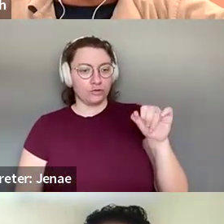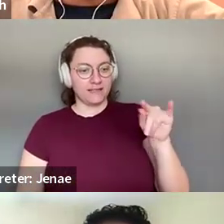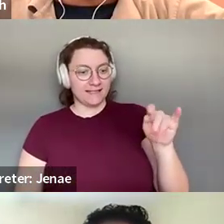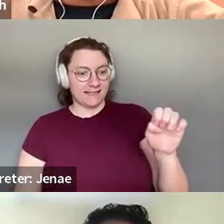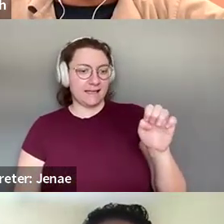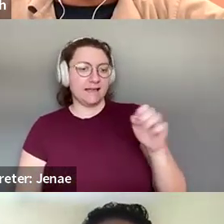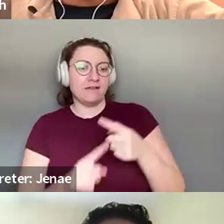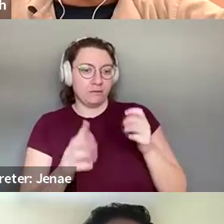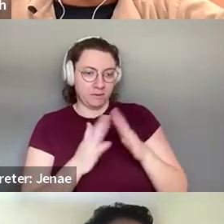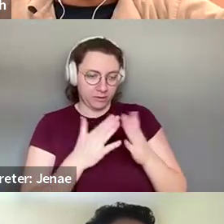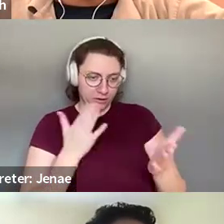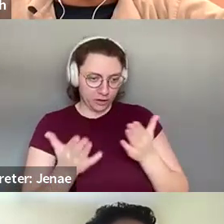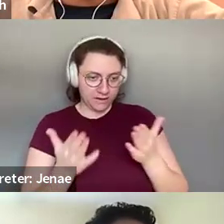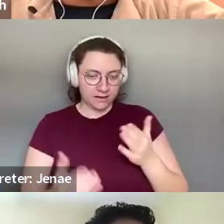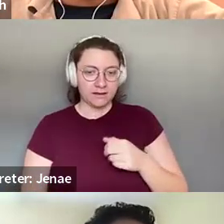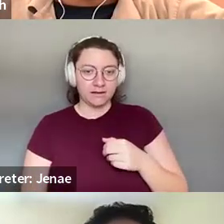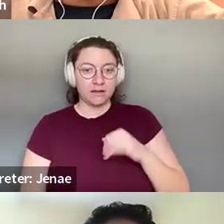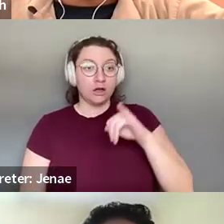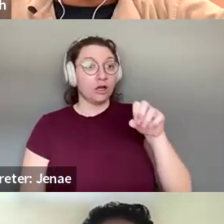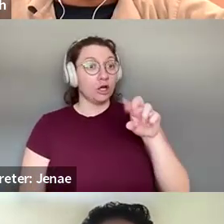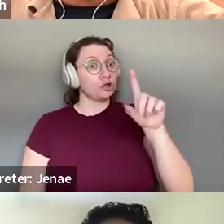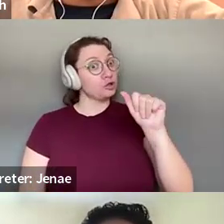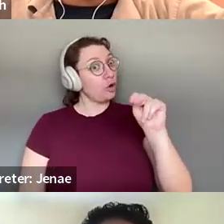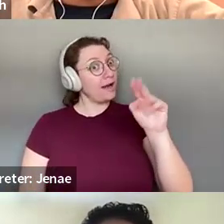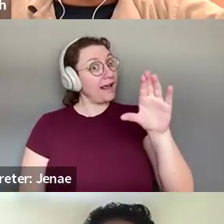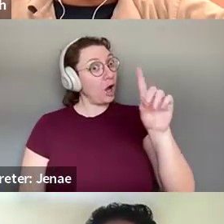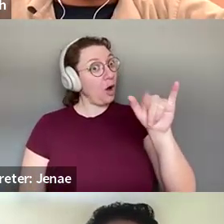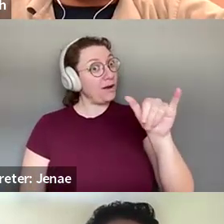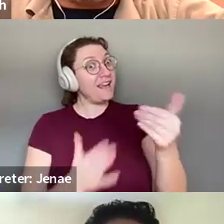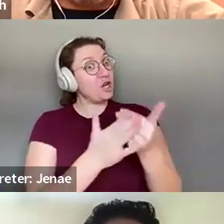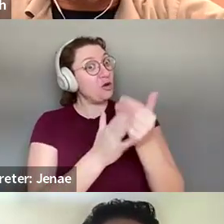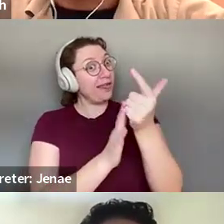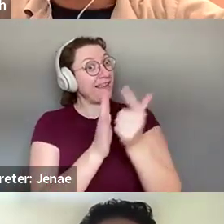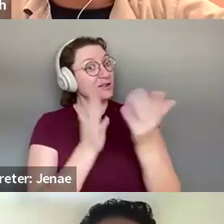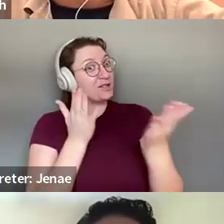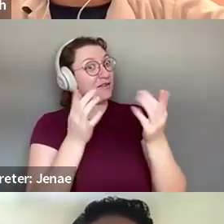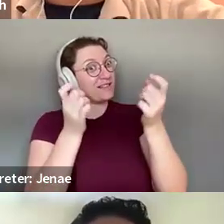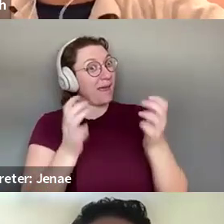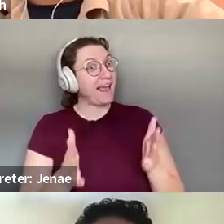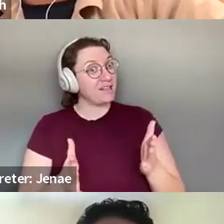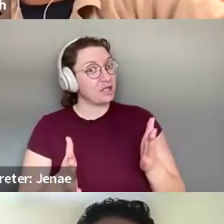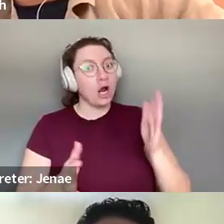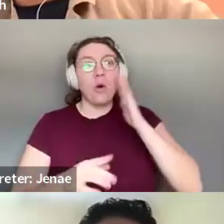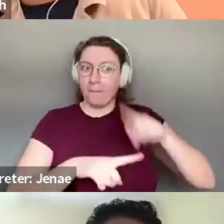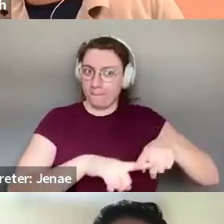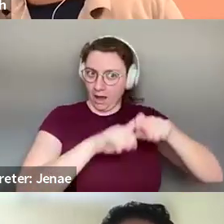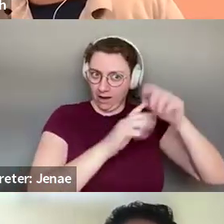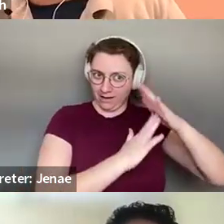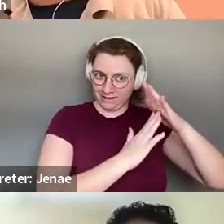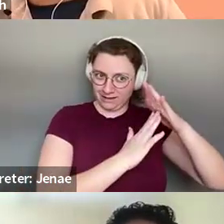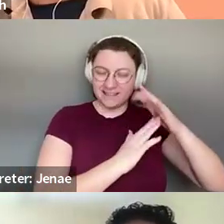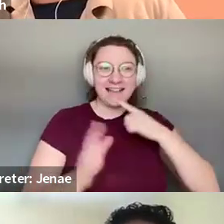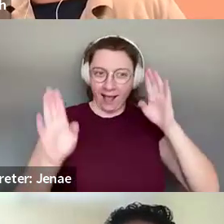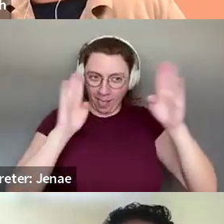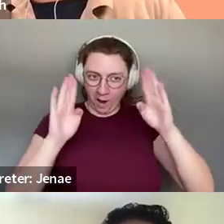Community Services. We have Jordan Cody on, our new legal services manager. So we're going to pause real quickly and say